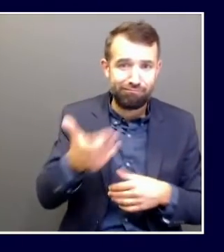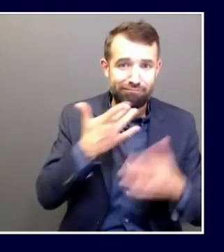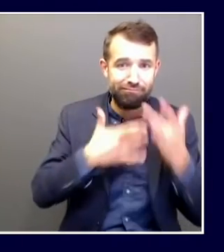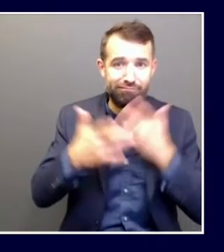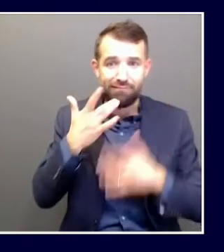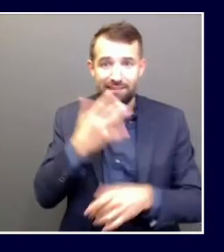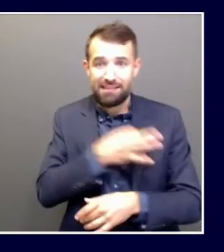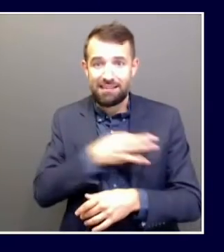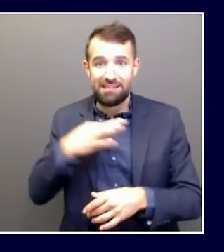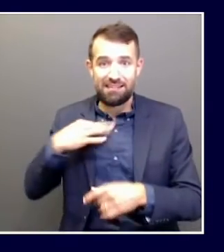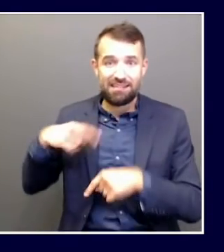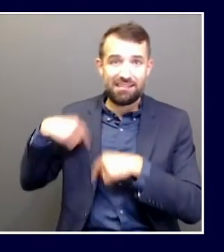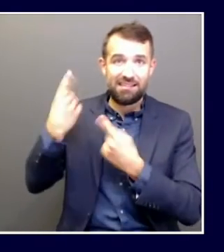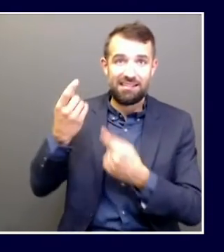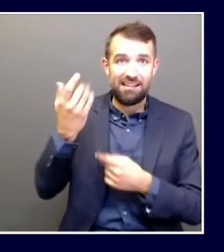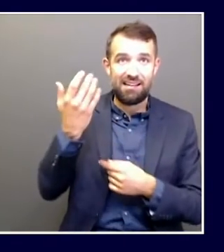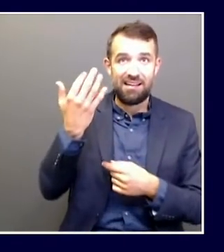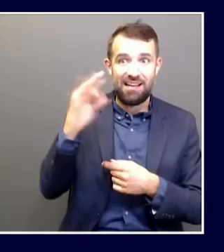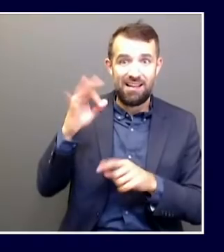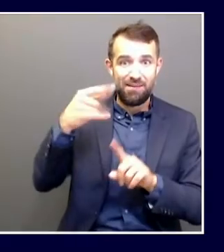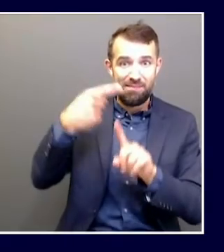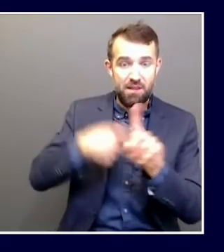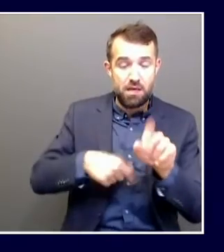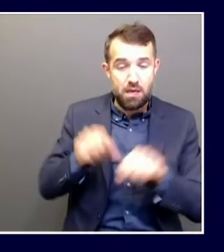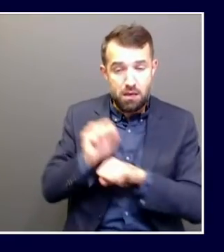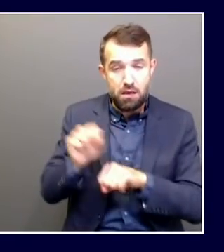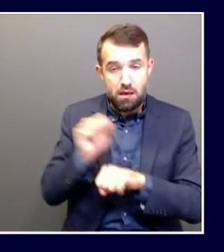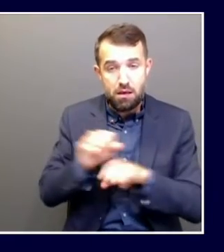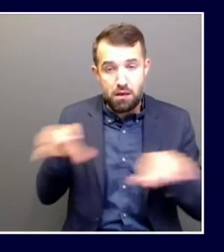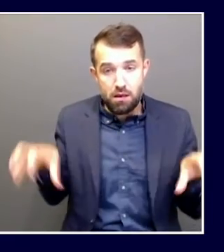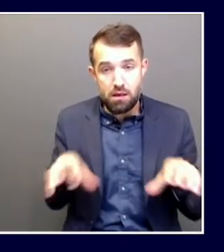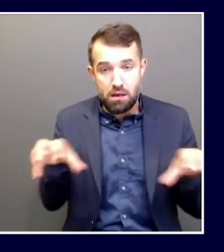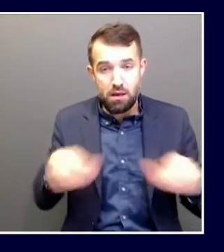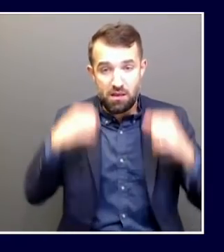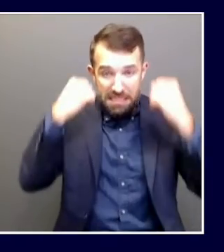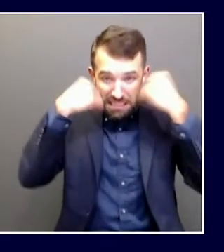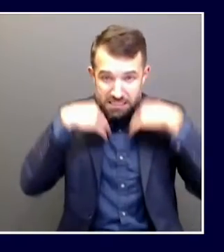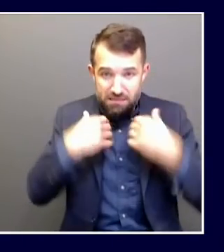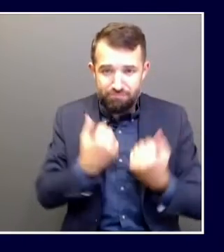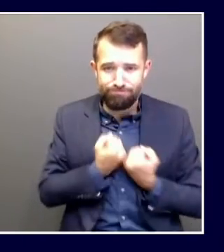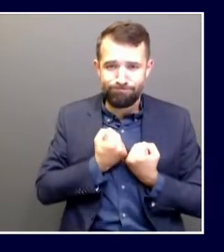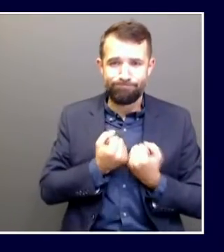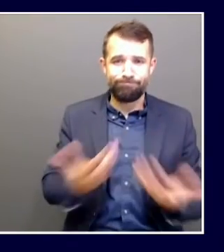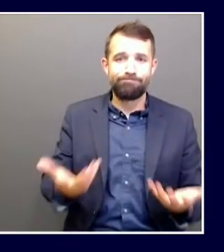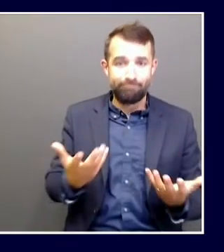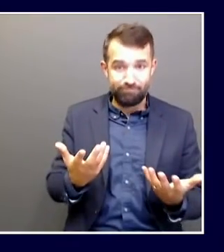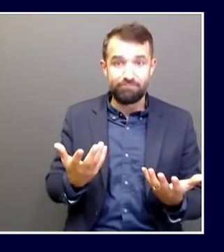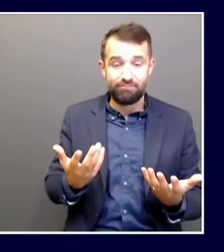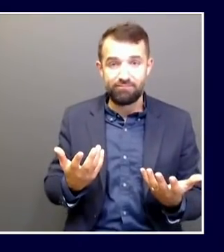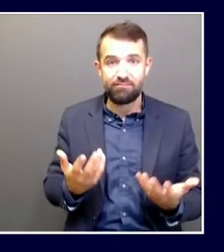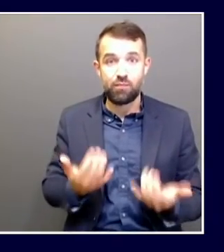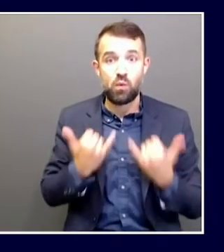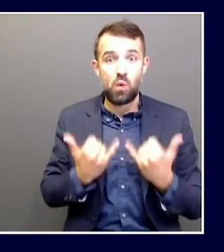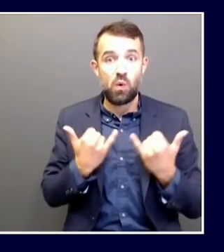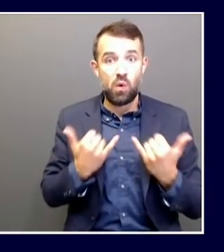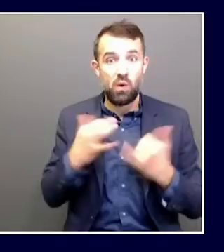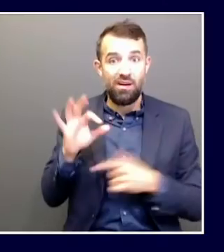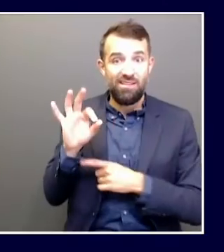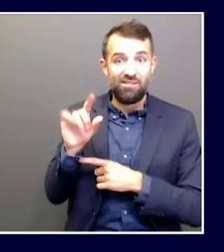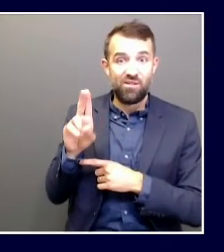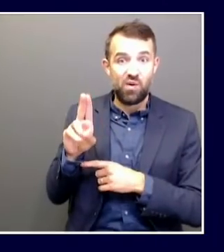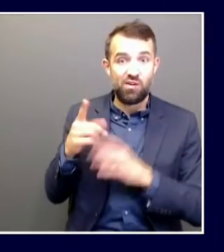months are about as tired as you can imagine, and we're just getting started with respect to flu season. So